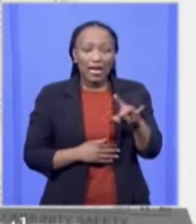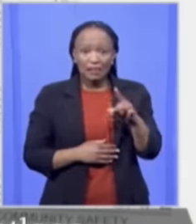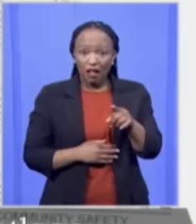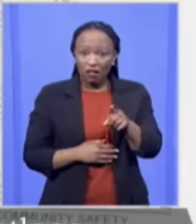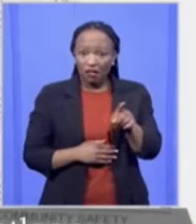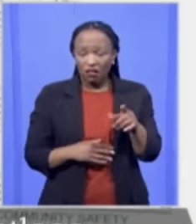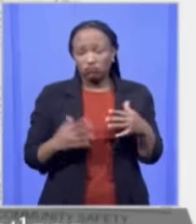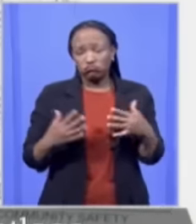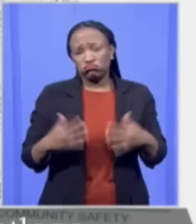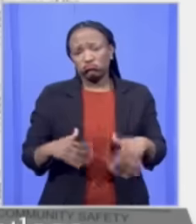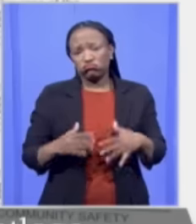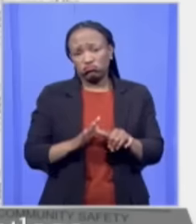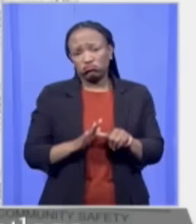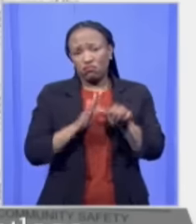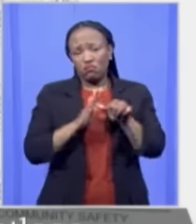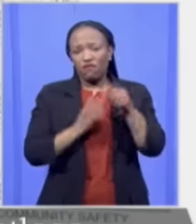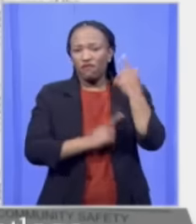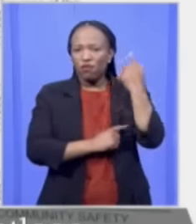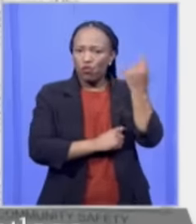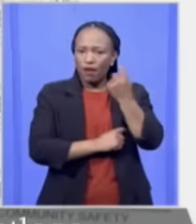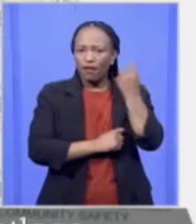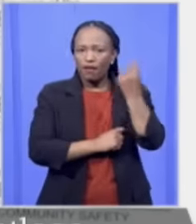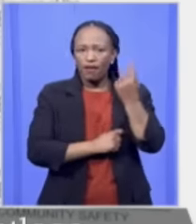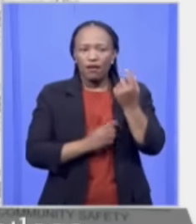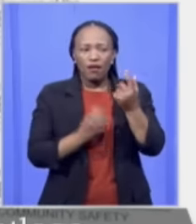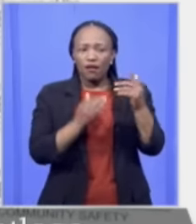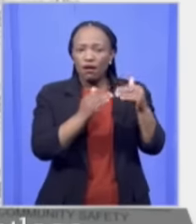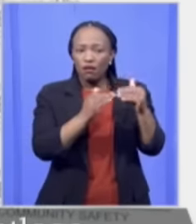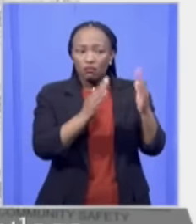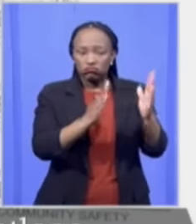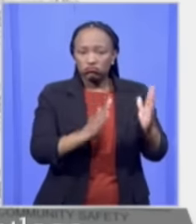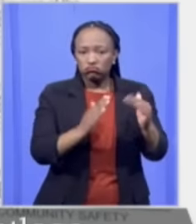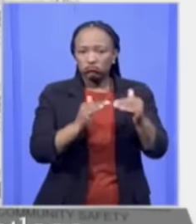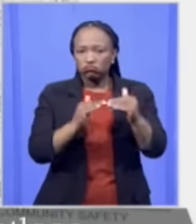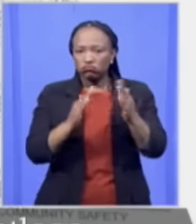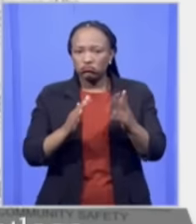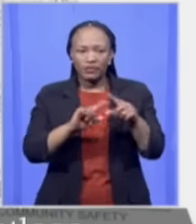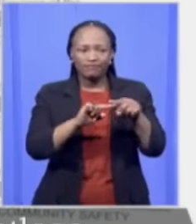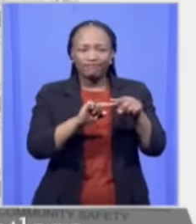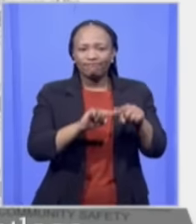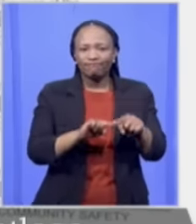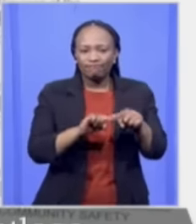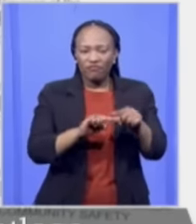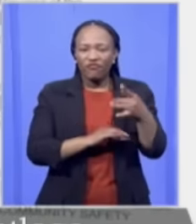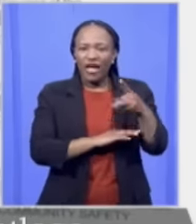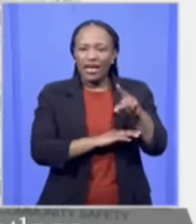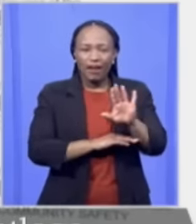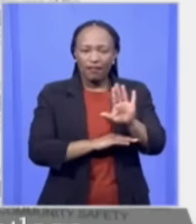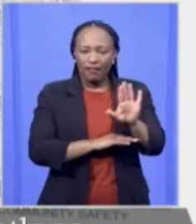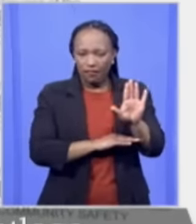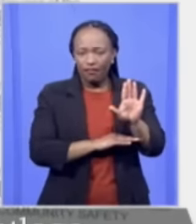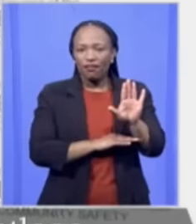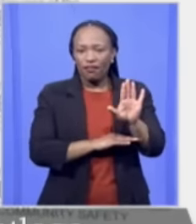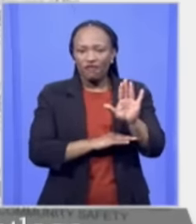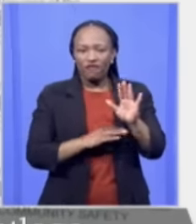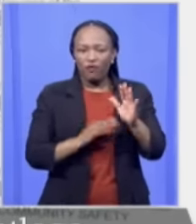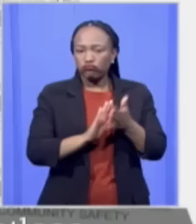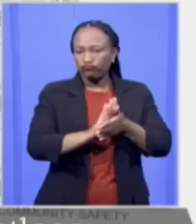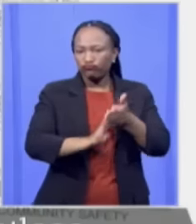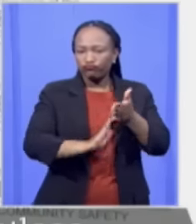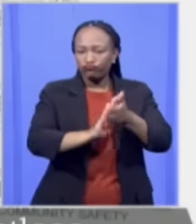a rural province. Many households they depend on the livestock for their own livelihoods, and therefore